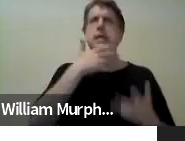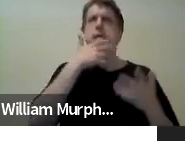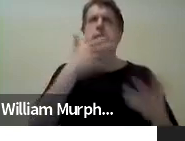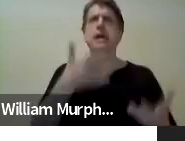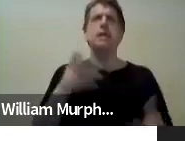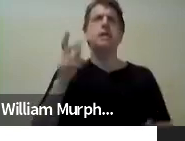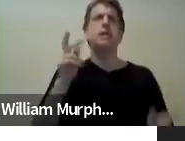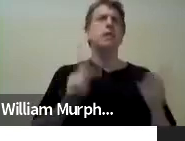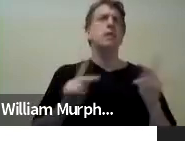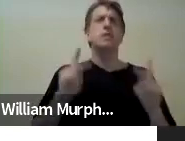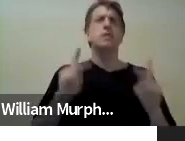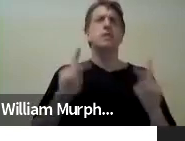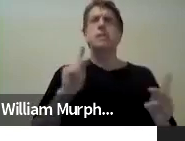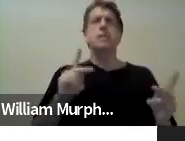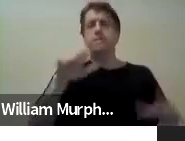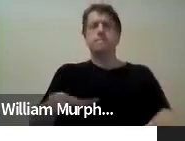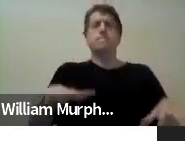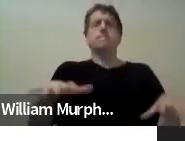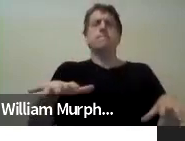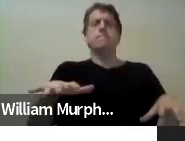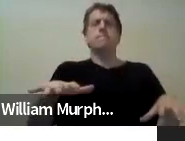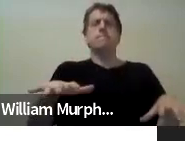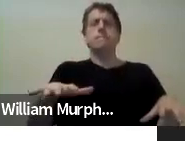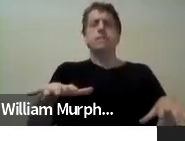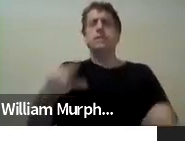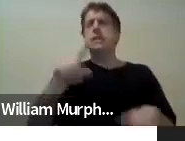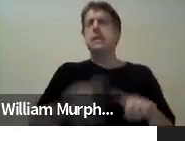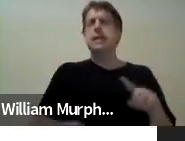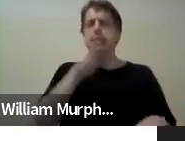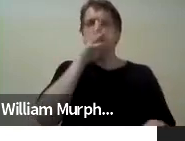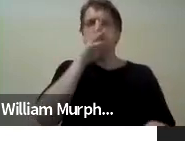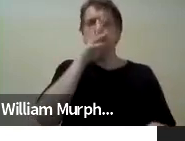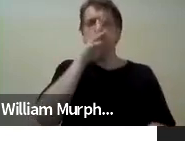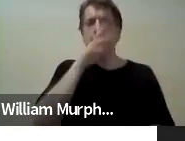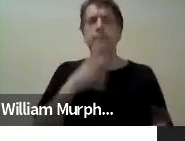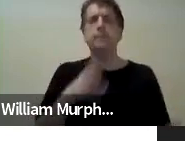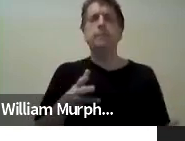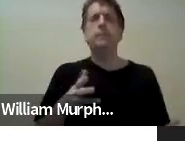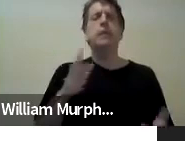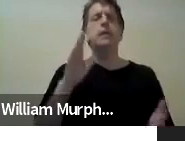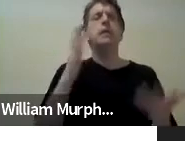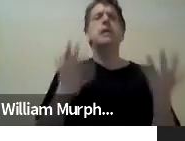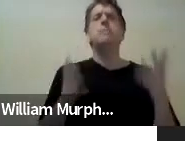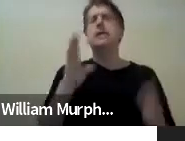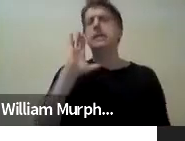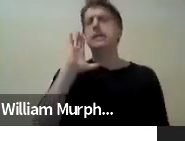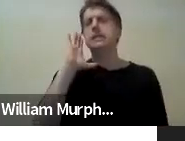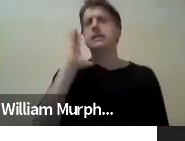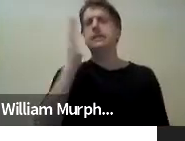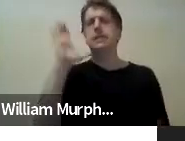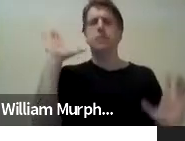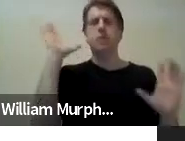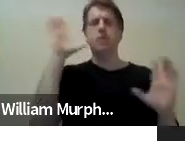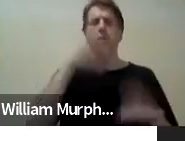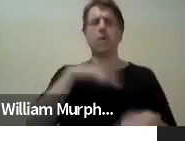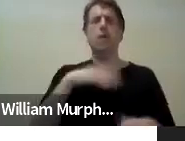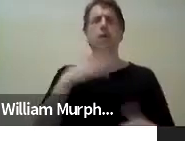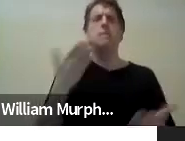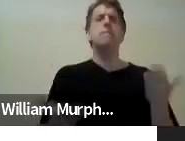becoming catatonic, freezing, not speaking. It may seem unusual and it may